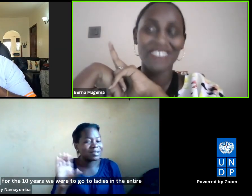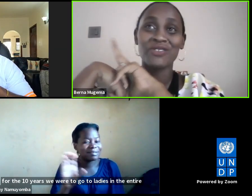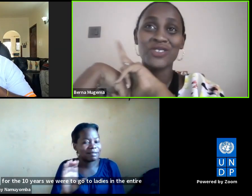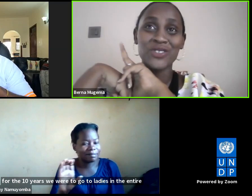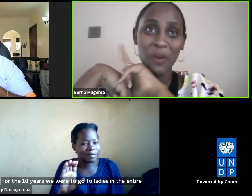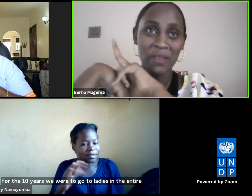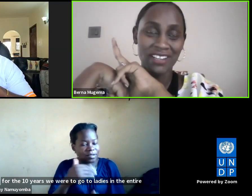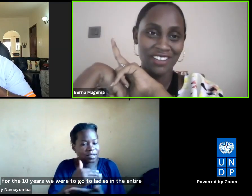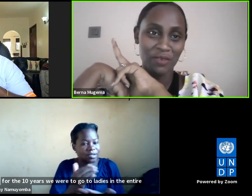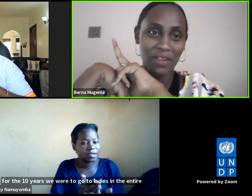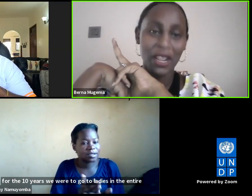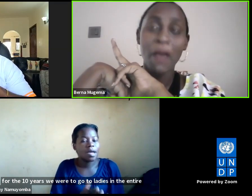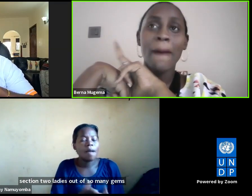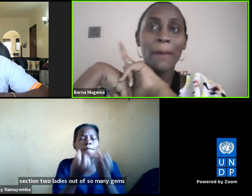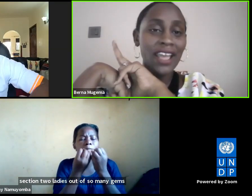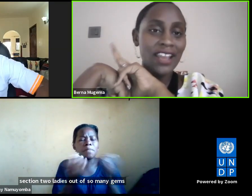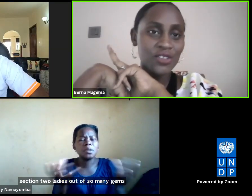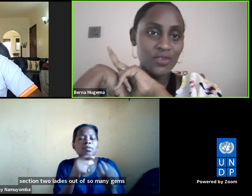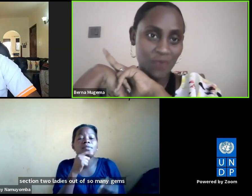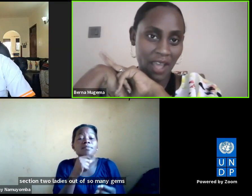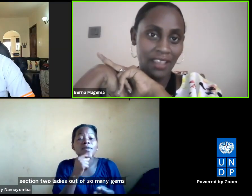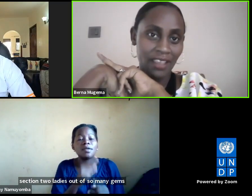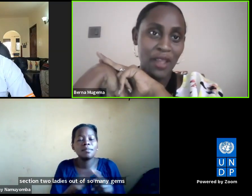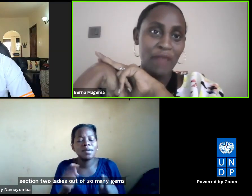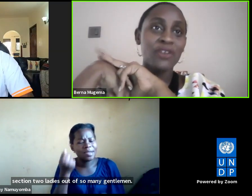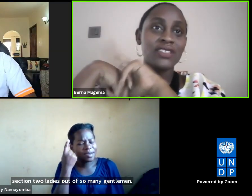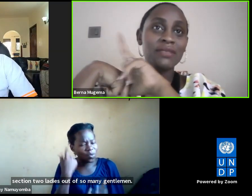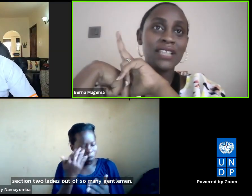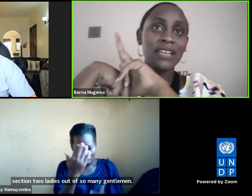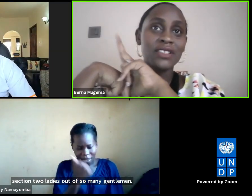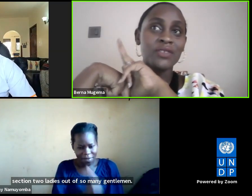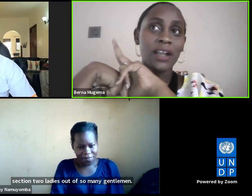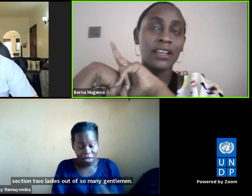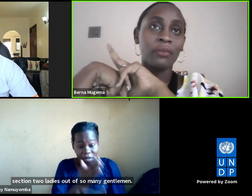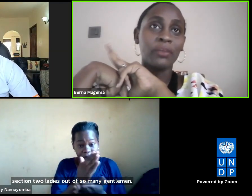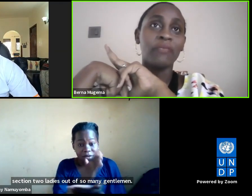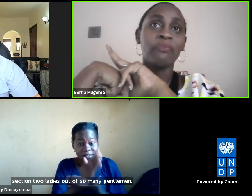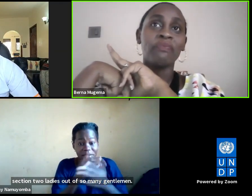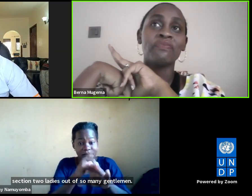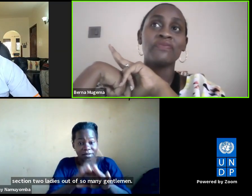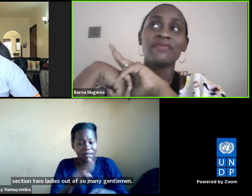ladies out of so many gentlemen. But I understood why, because sometimes this work